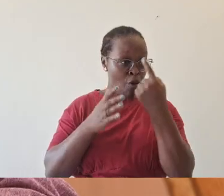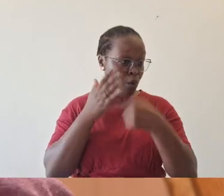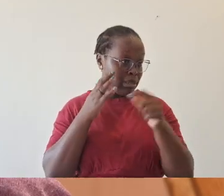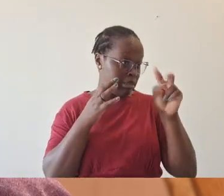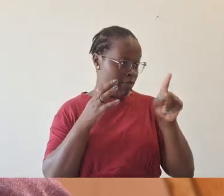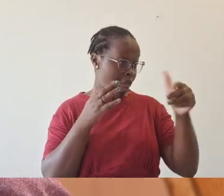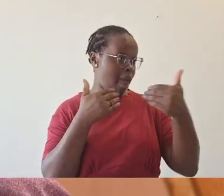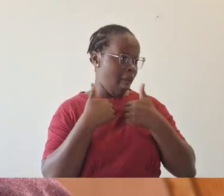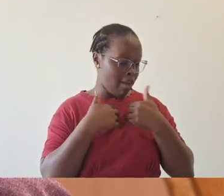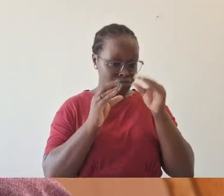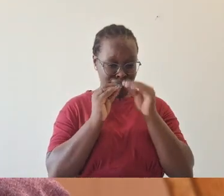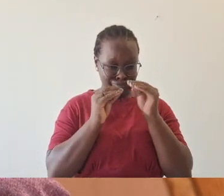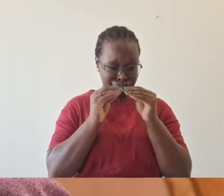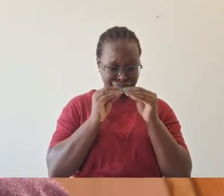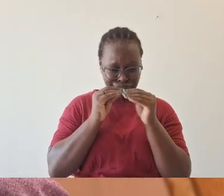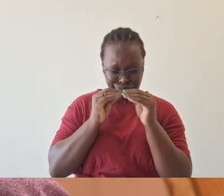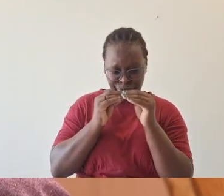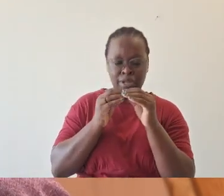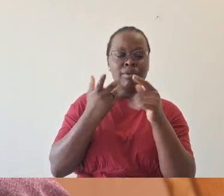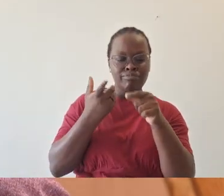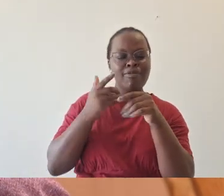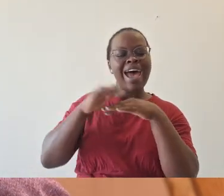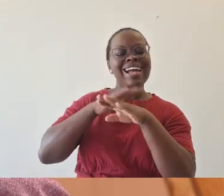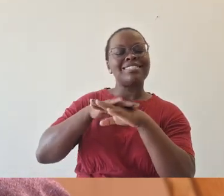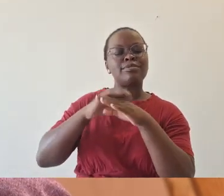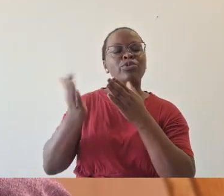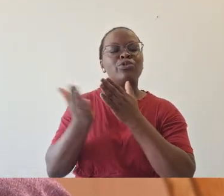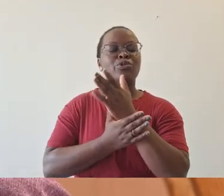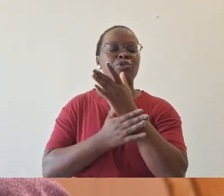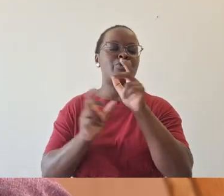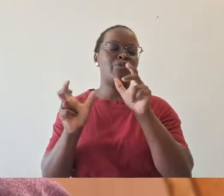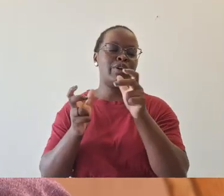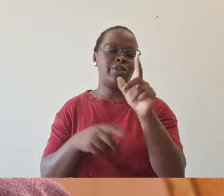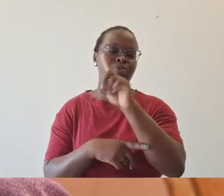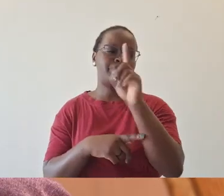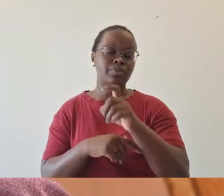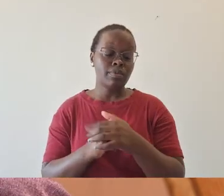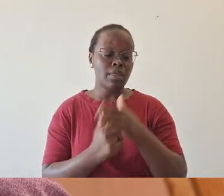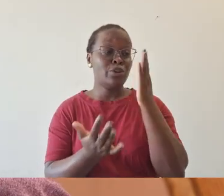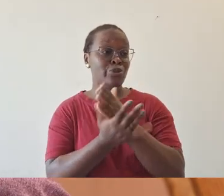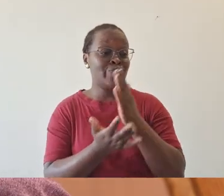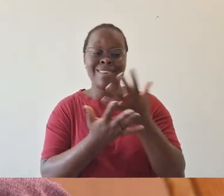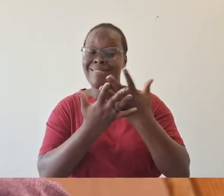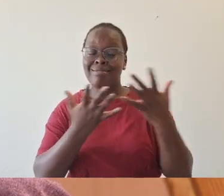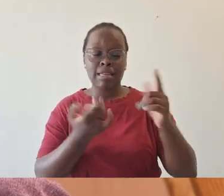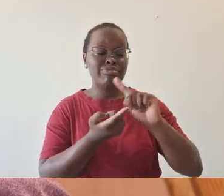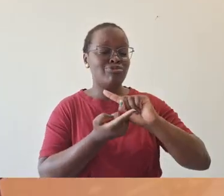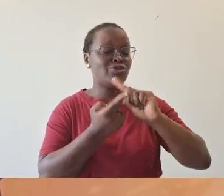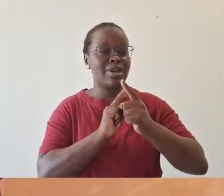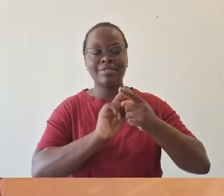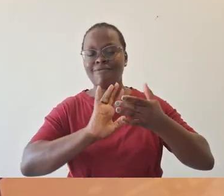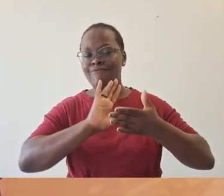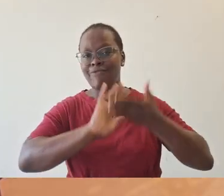terms of the televisions. How do we break this down to the radio piece? And you're very right, things are moving and moving really, really